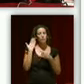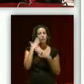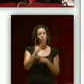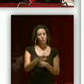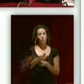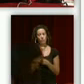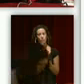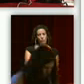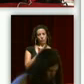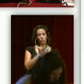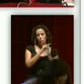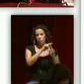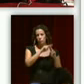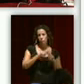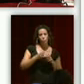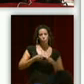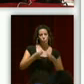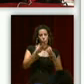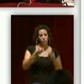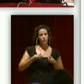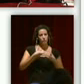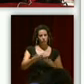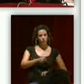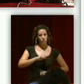and the ranking that it provides is a